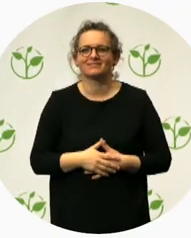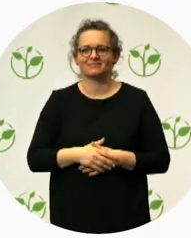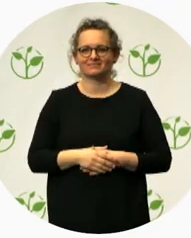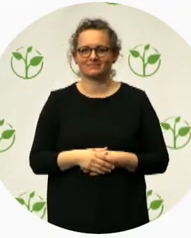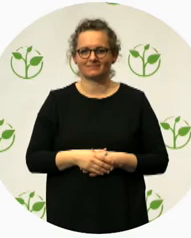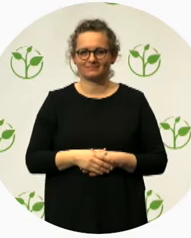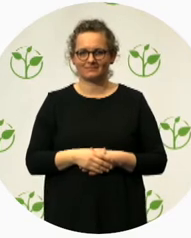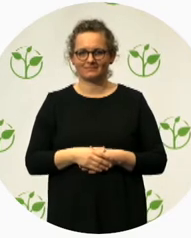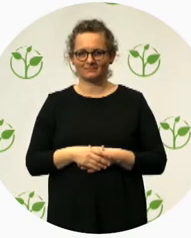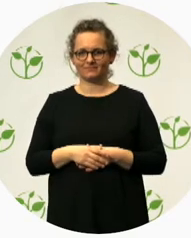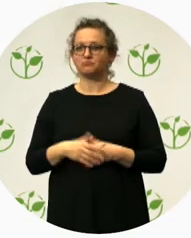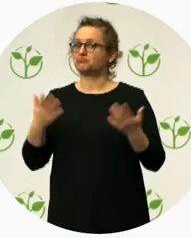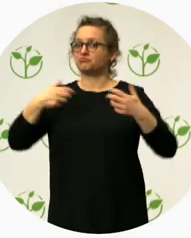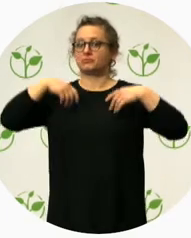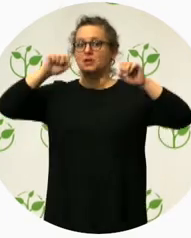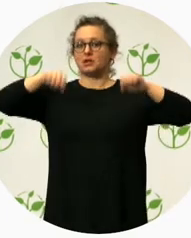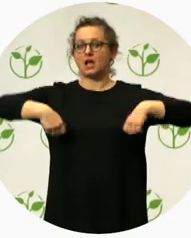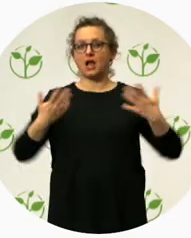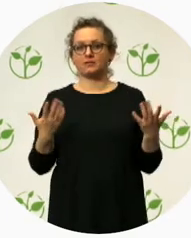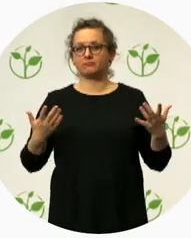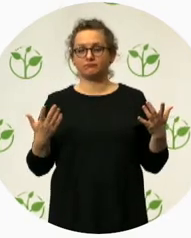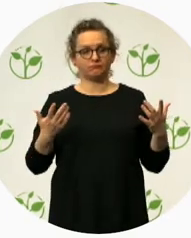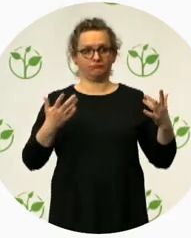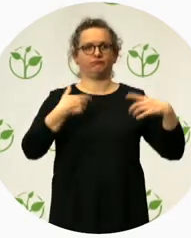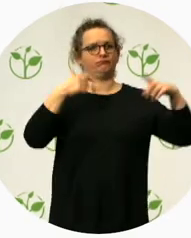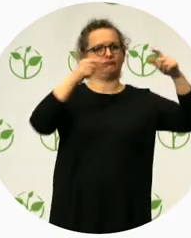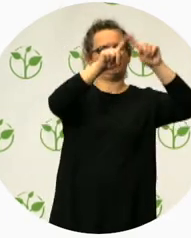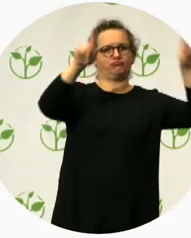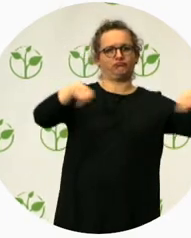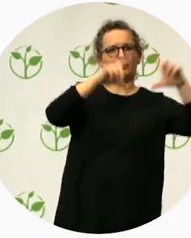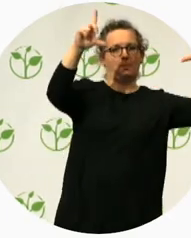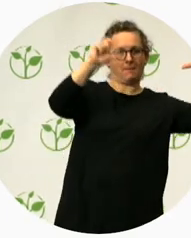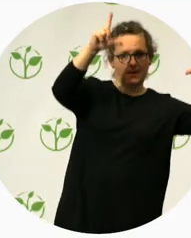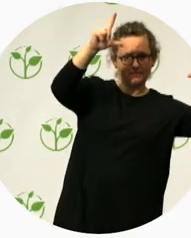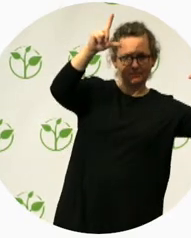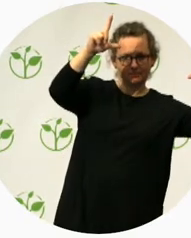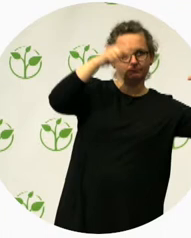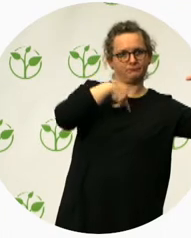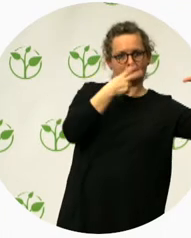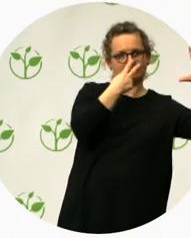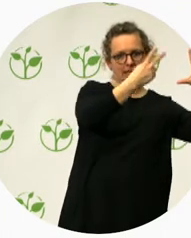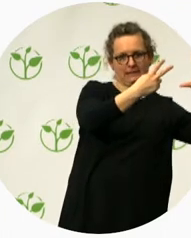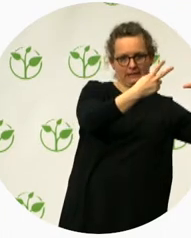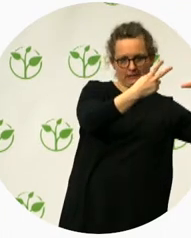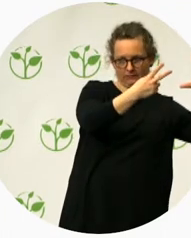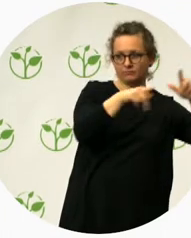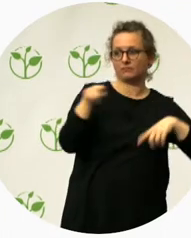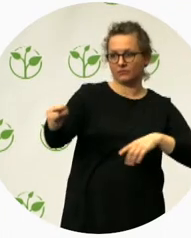AI would describe who this person was. I don't know how you'd like to be described, Chris, but we'll try it